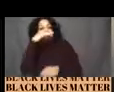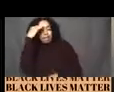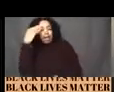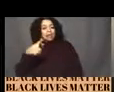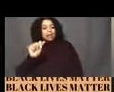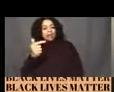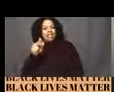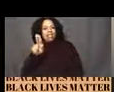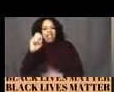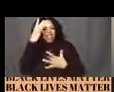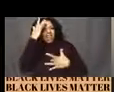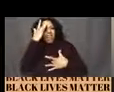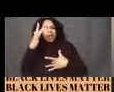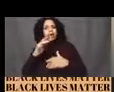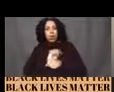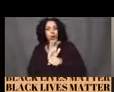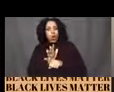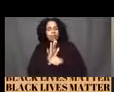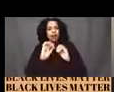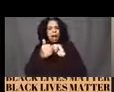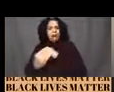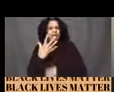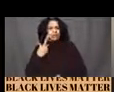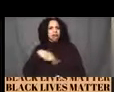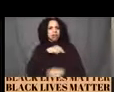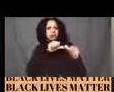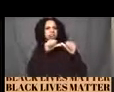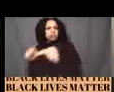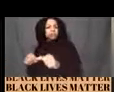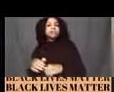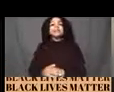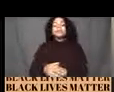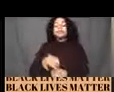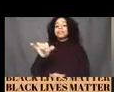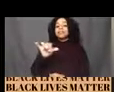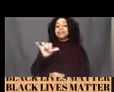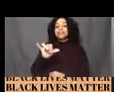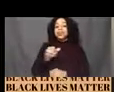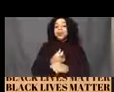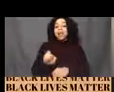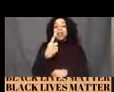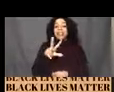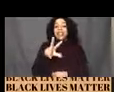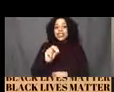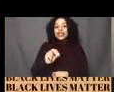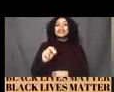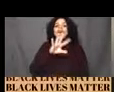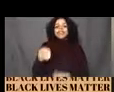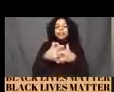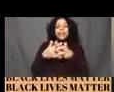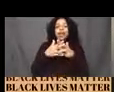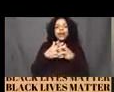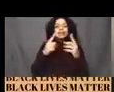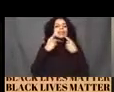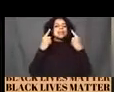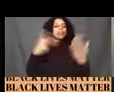of COVID-19. And the 10 to 11 session is Dr. Reddick and Aaliyah Chambers, African-American Academic Success Programs. Please